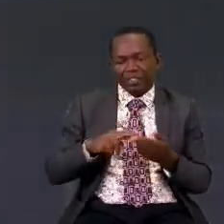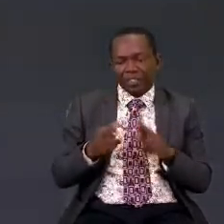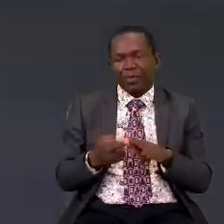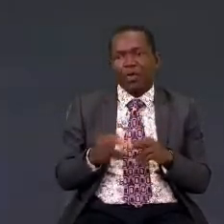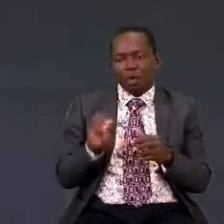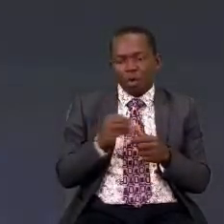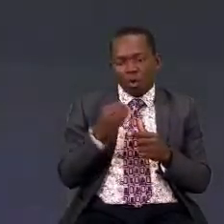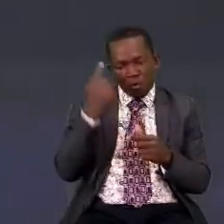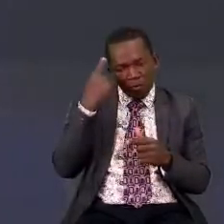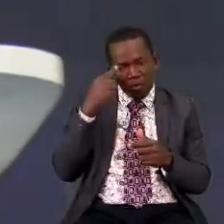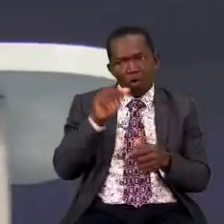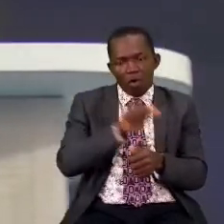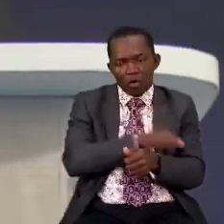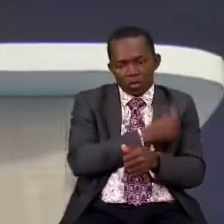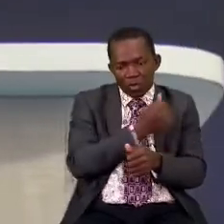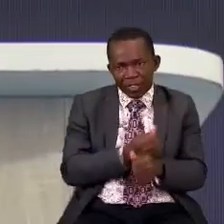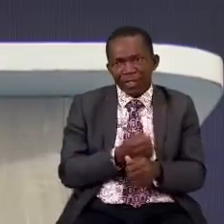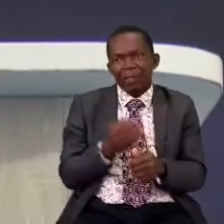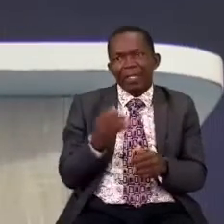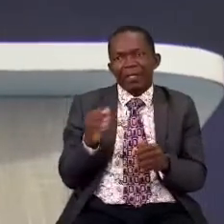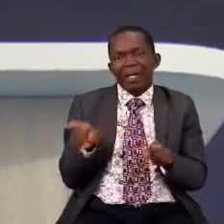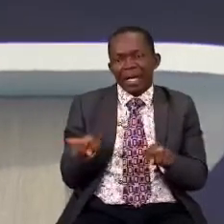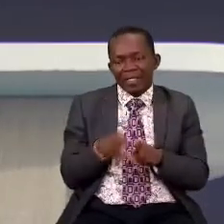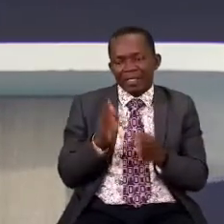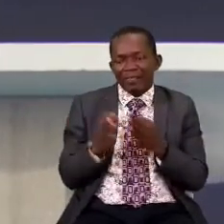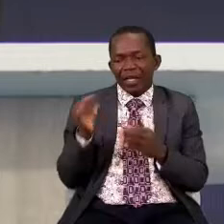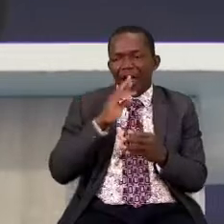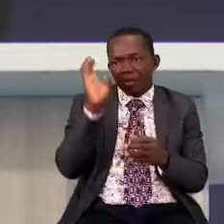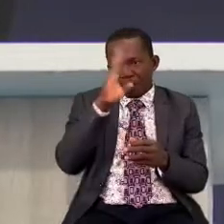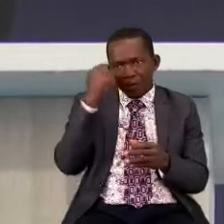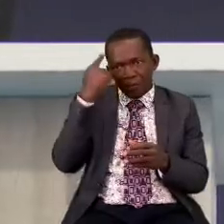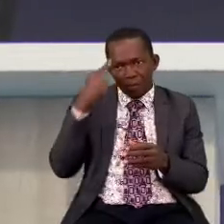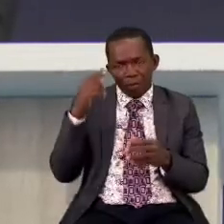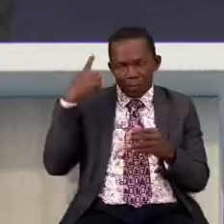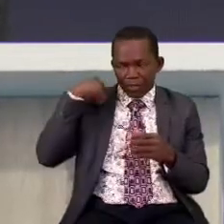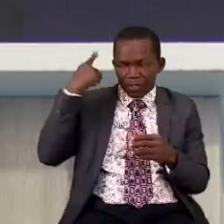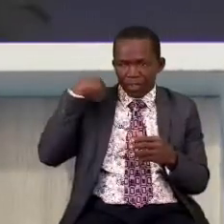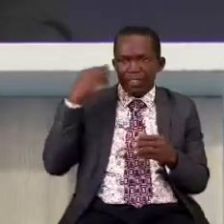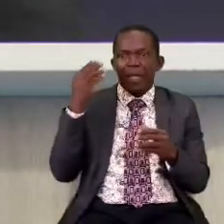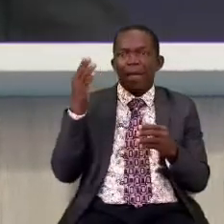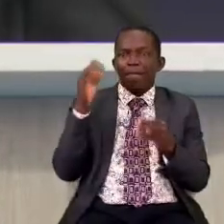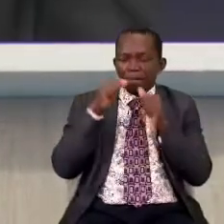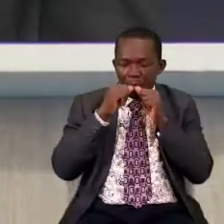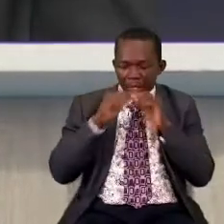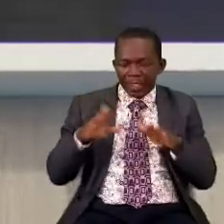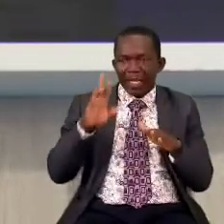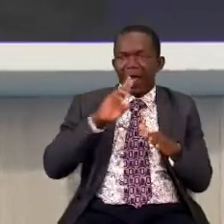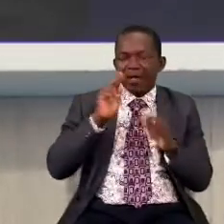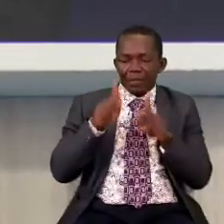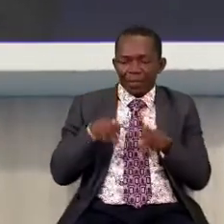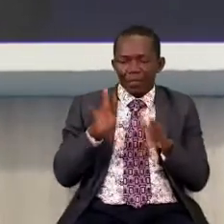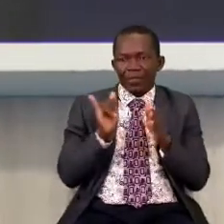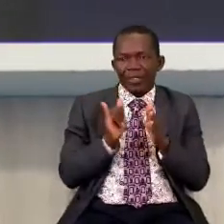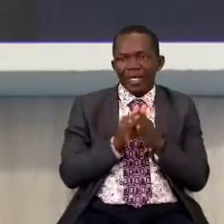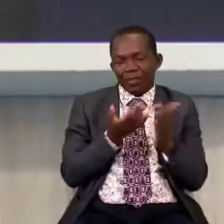they that wait for him. And so Joshua waited. He knew he has been there before. He was one